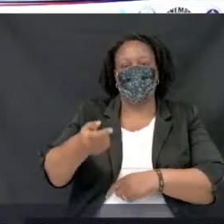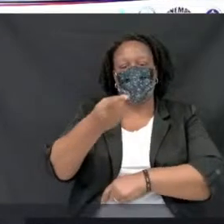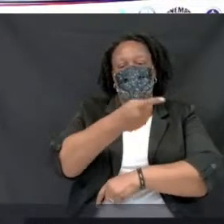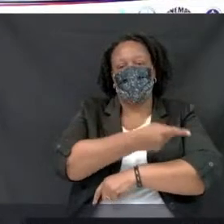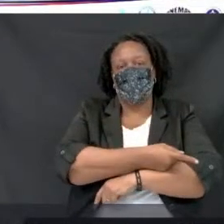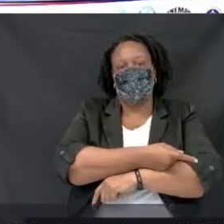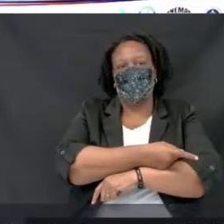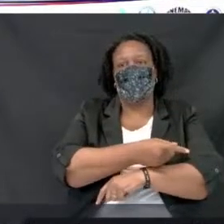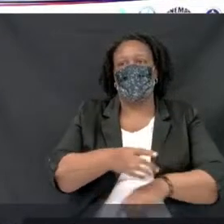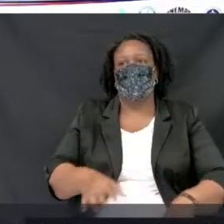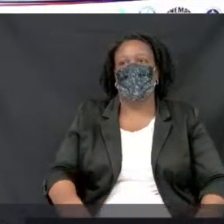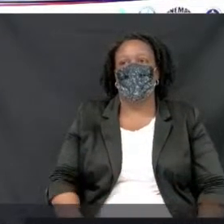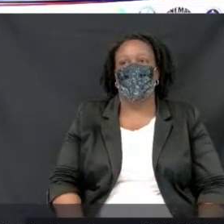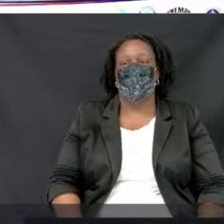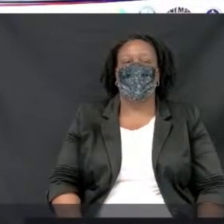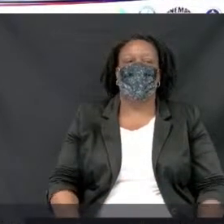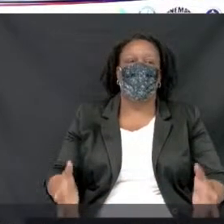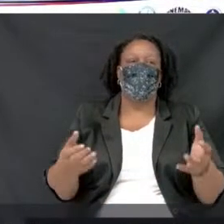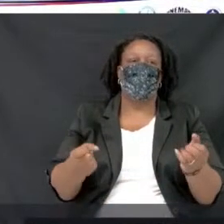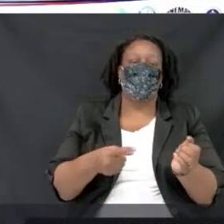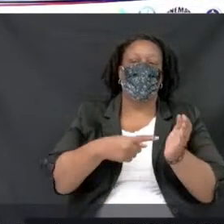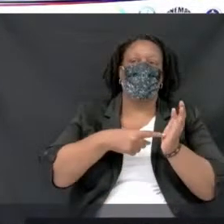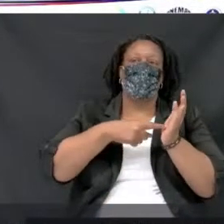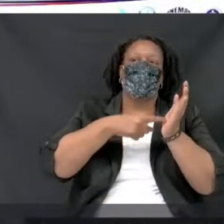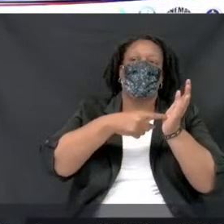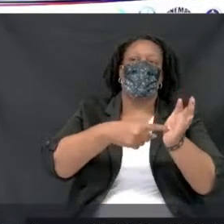to show our appreciation